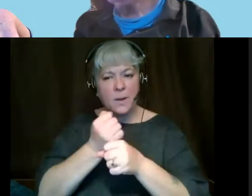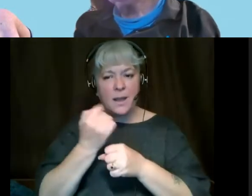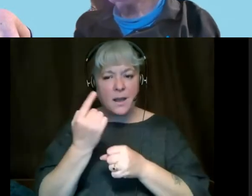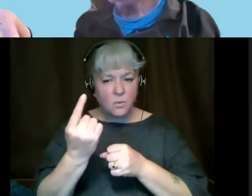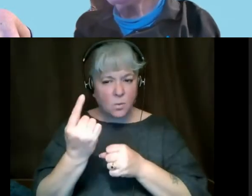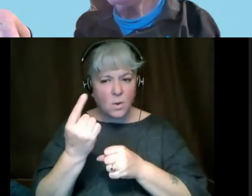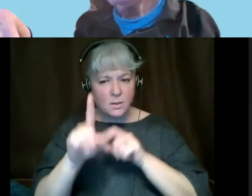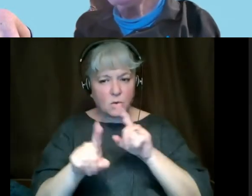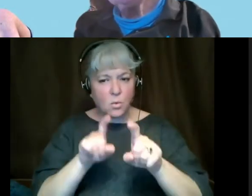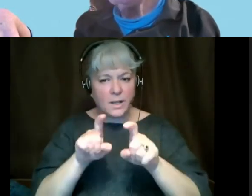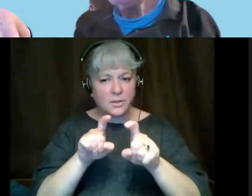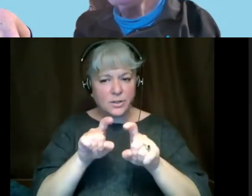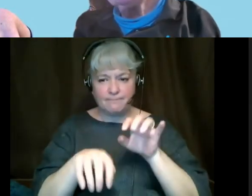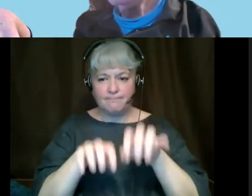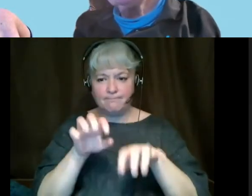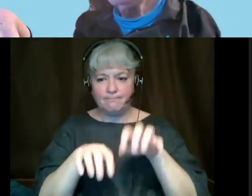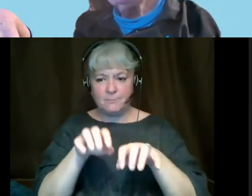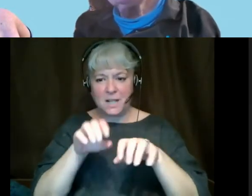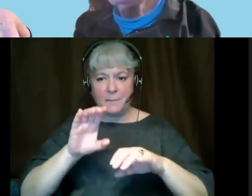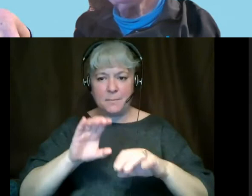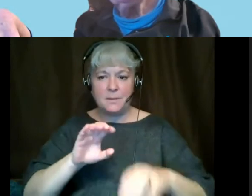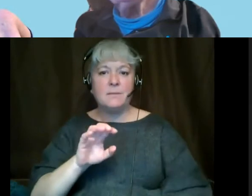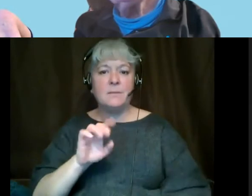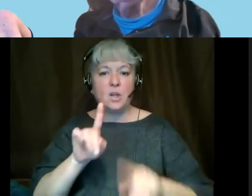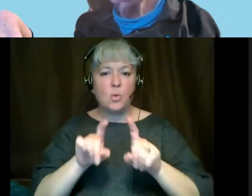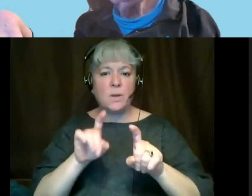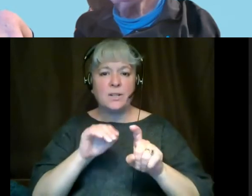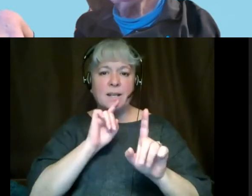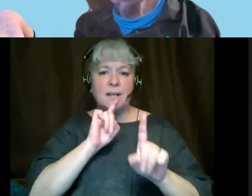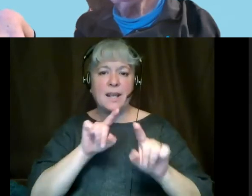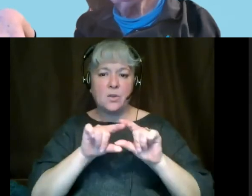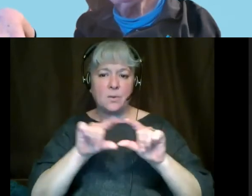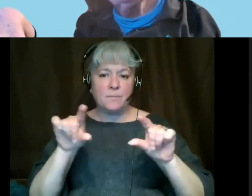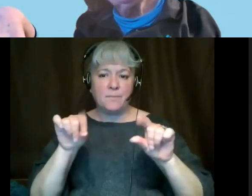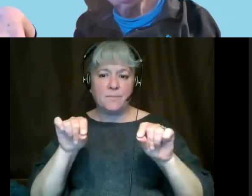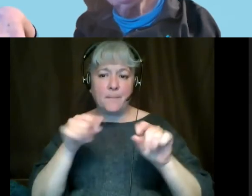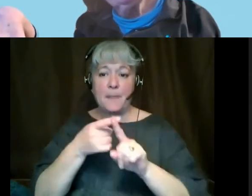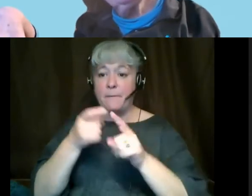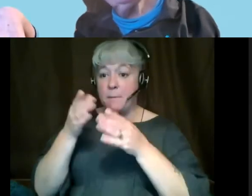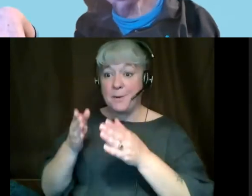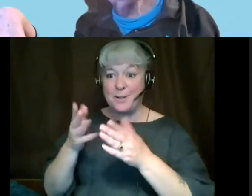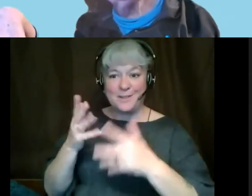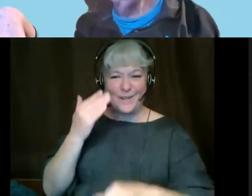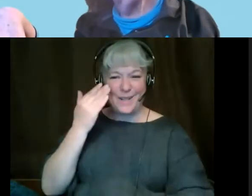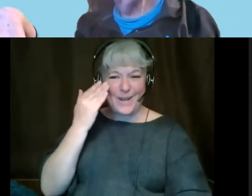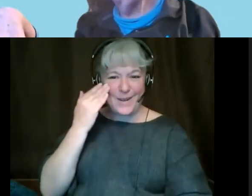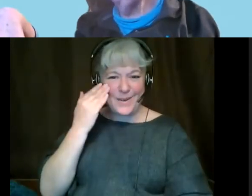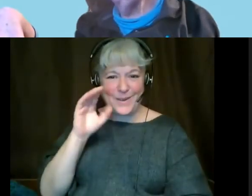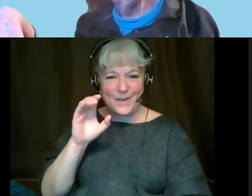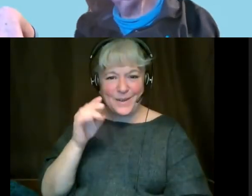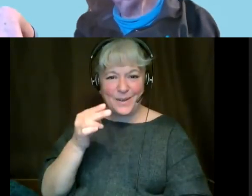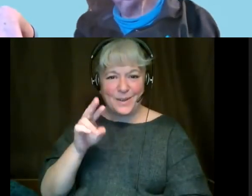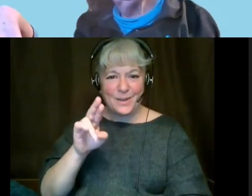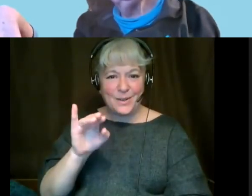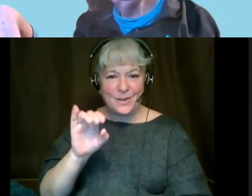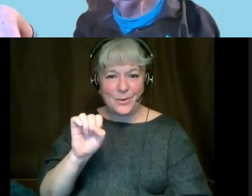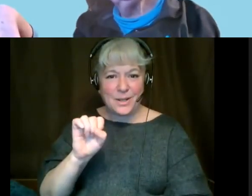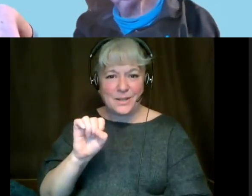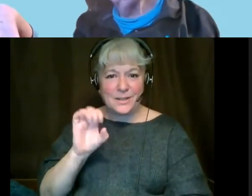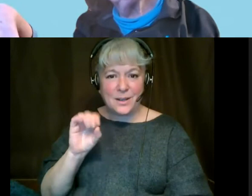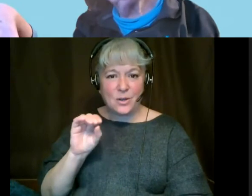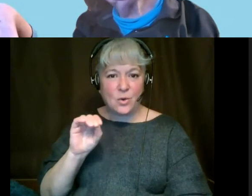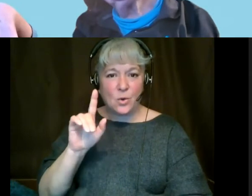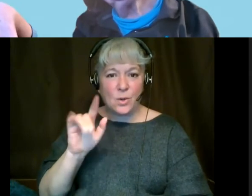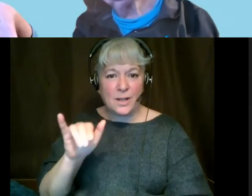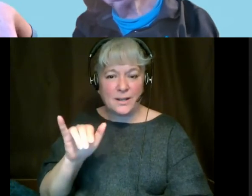Q&A. And this comes from a person we know. Chris Cooley. And his question is, when